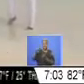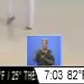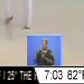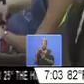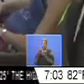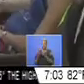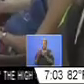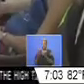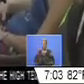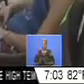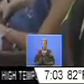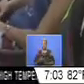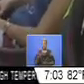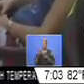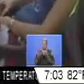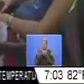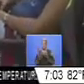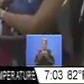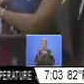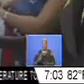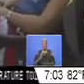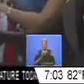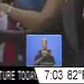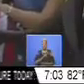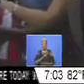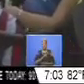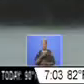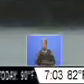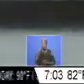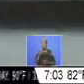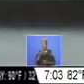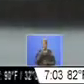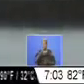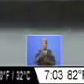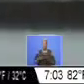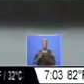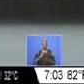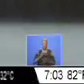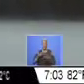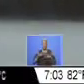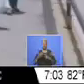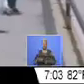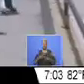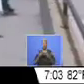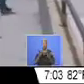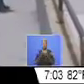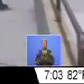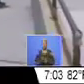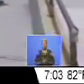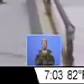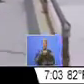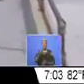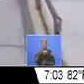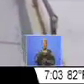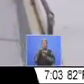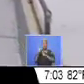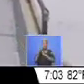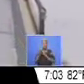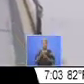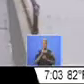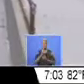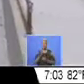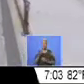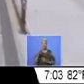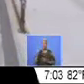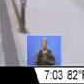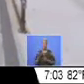Come and see what we have to offer in terms of tourism. It was essential to get out to them that, yes, the Bahamas was hit, but